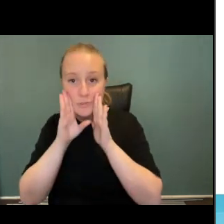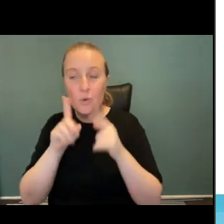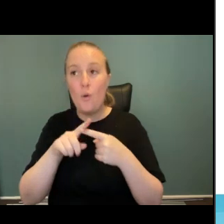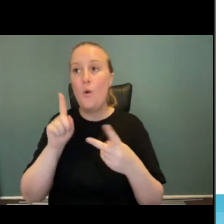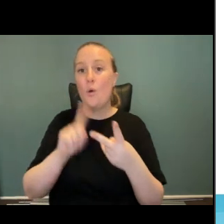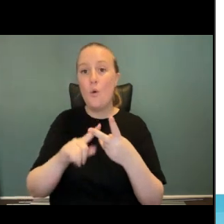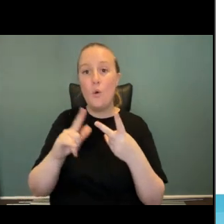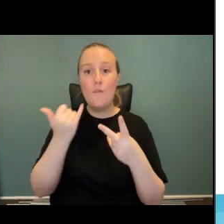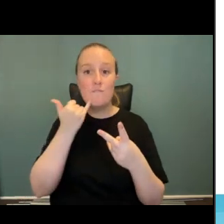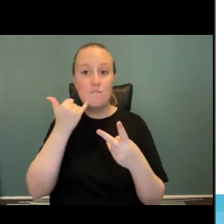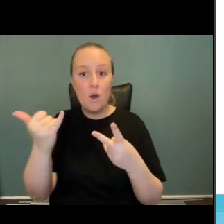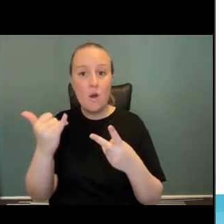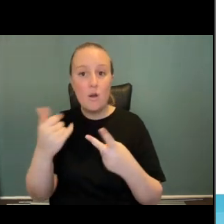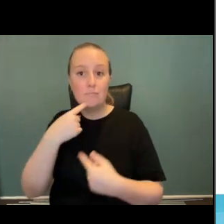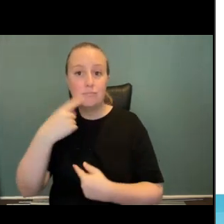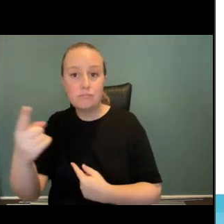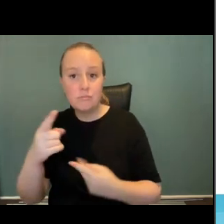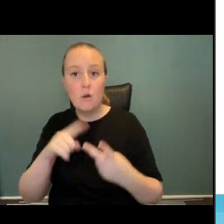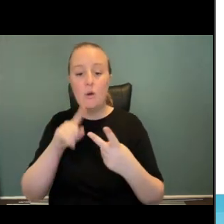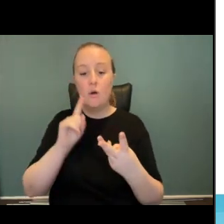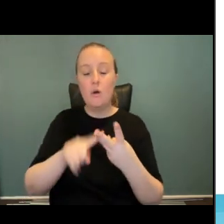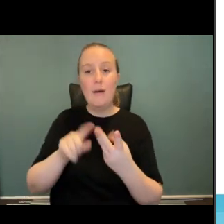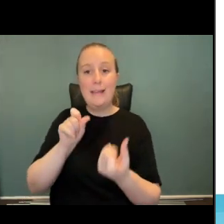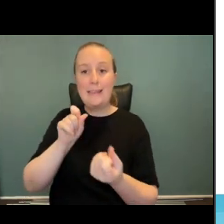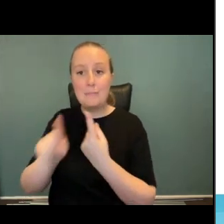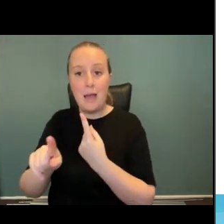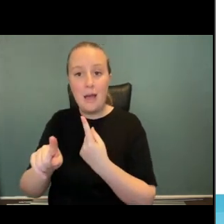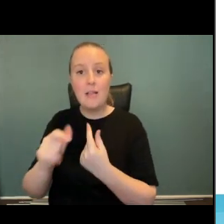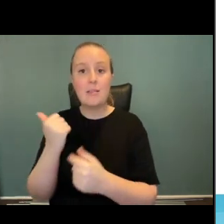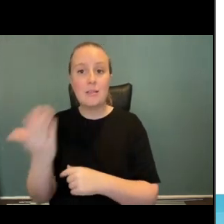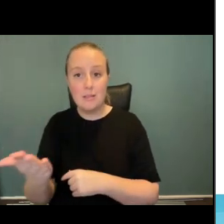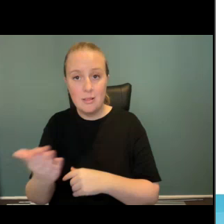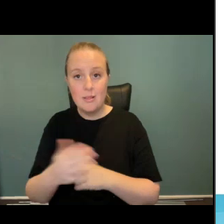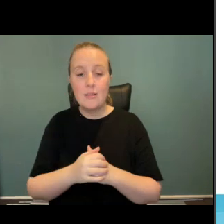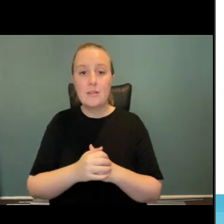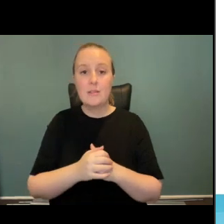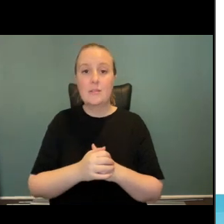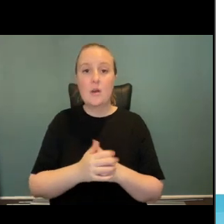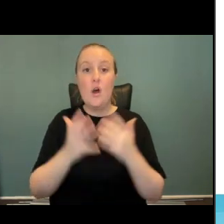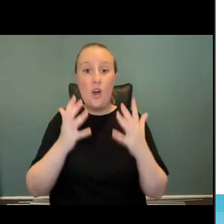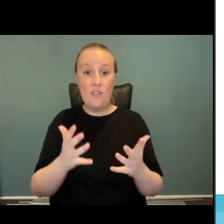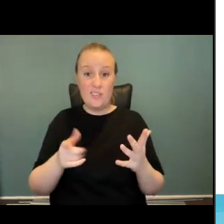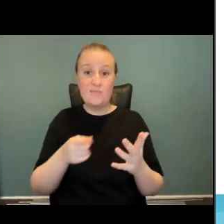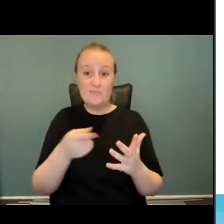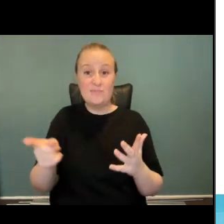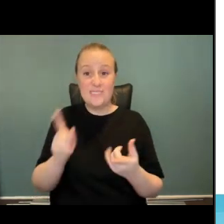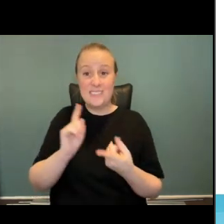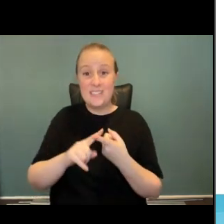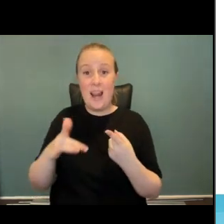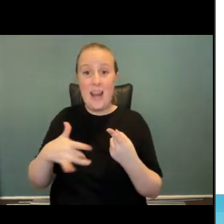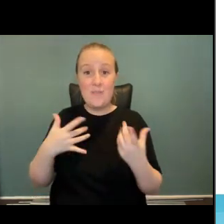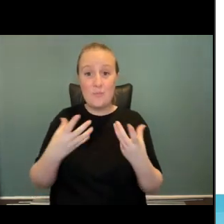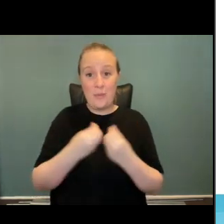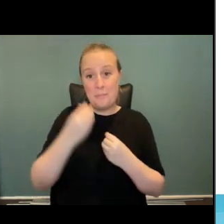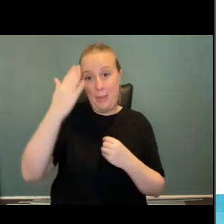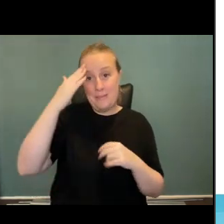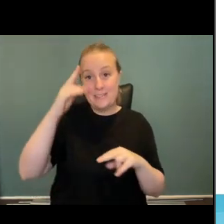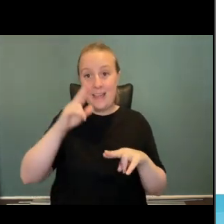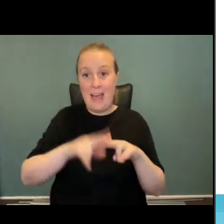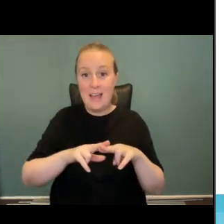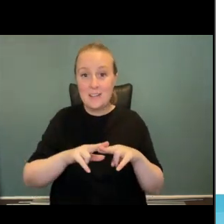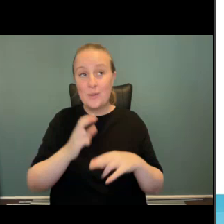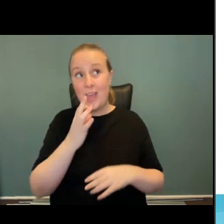email, or in some circumstance, and often the case, they still live with their mum and dad, and we can seek an order